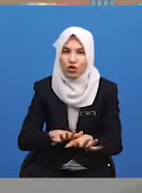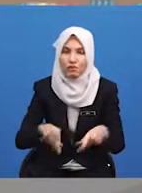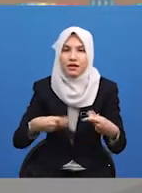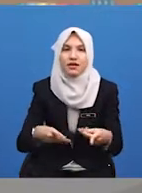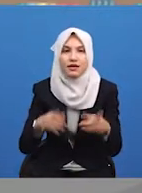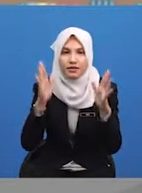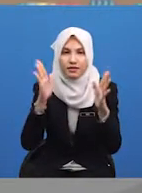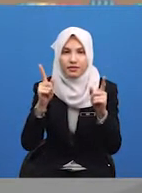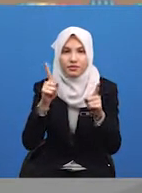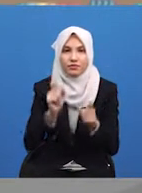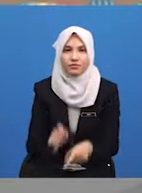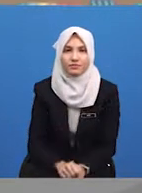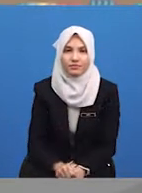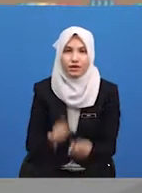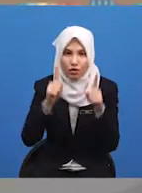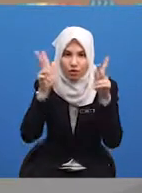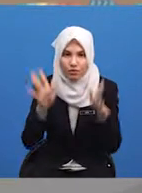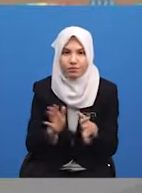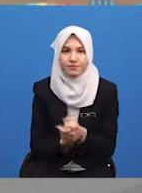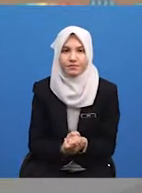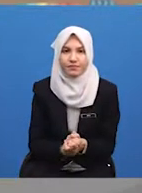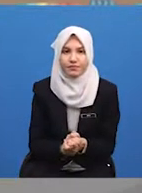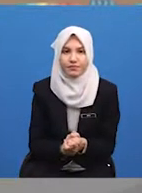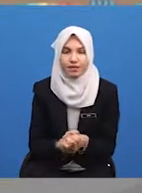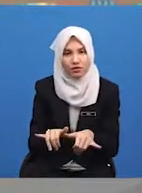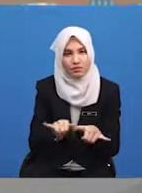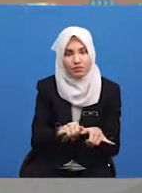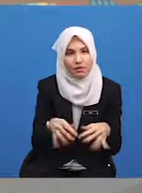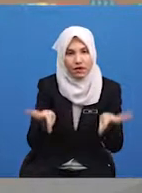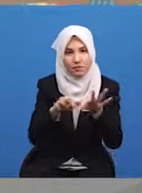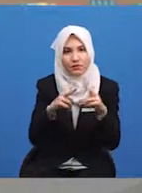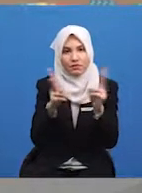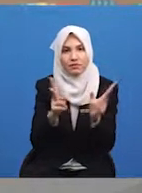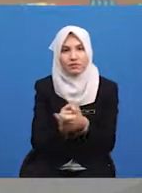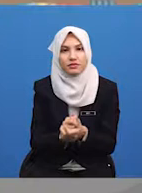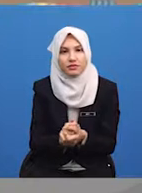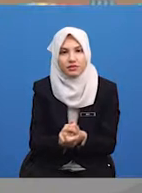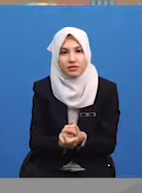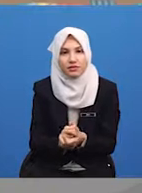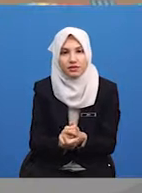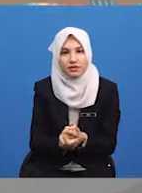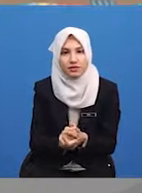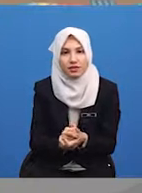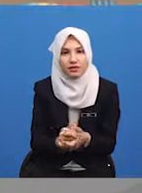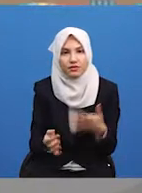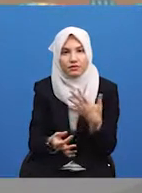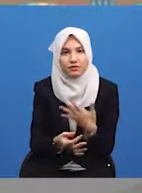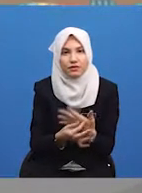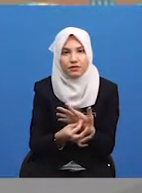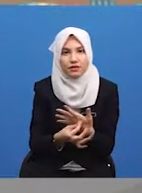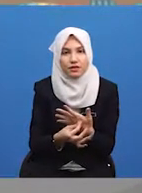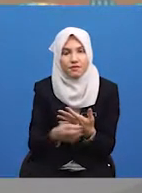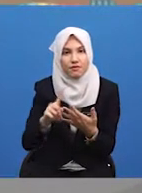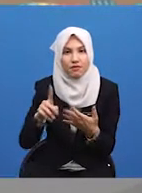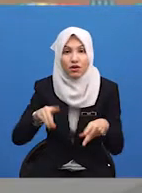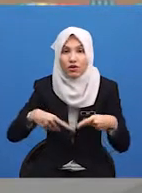It's also very important to let someone else know exactly where you're going and who you are going